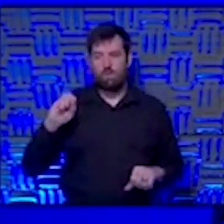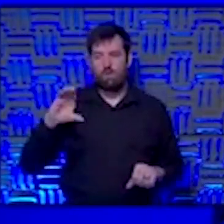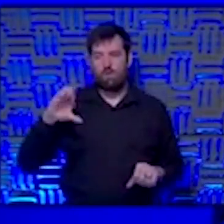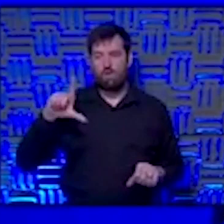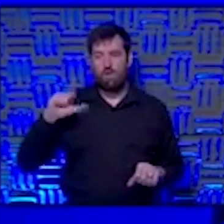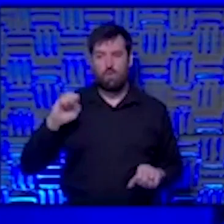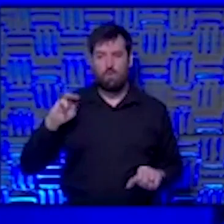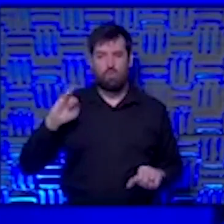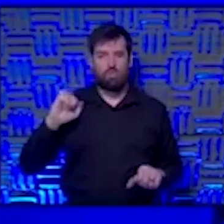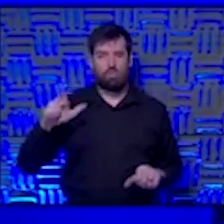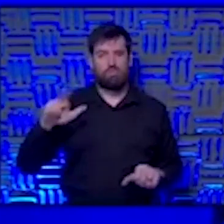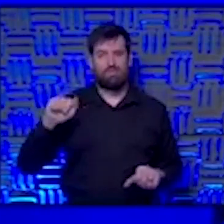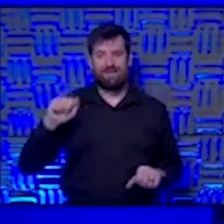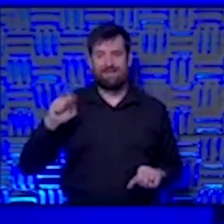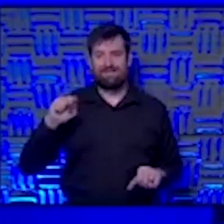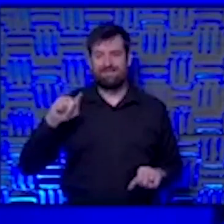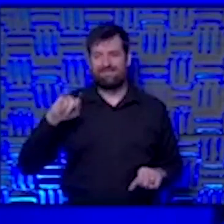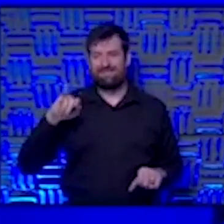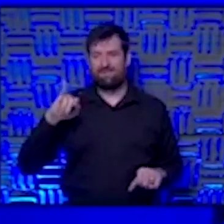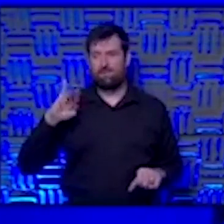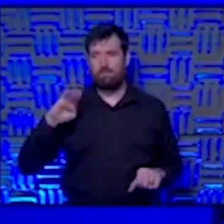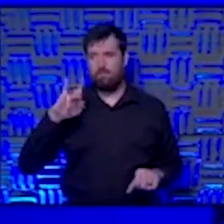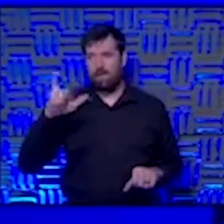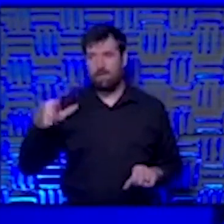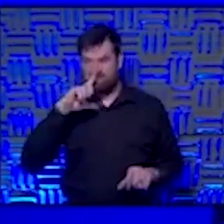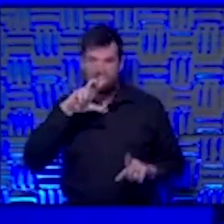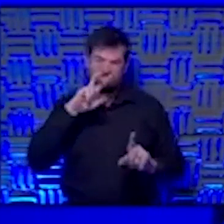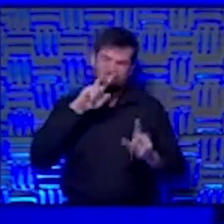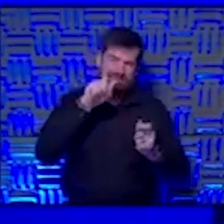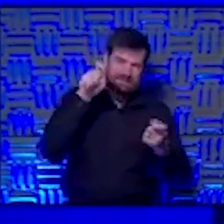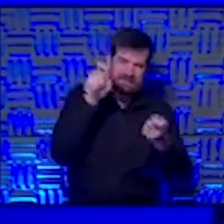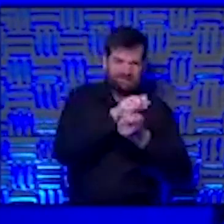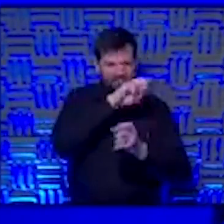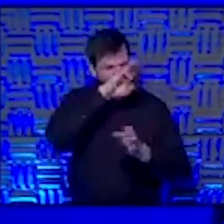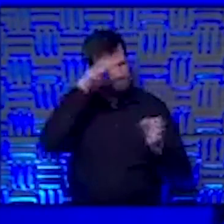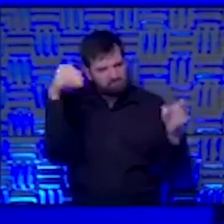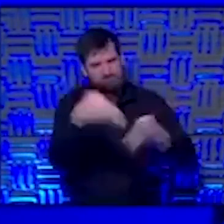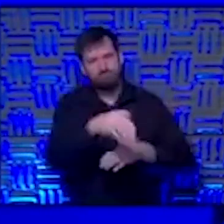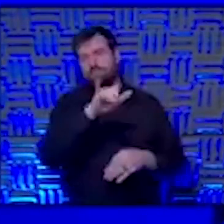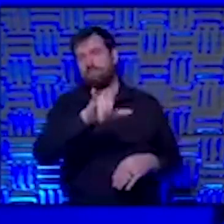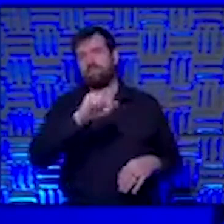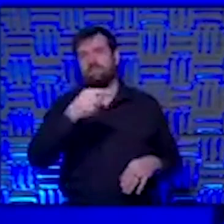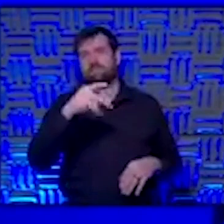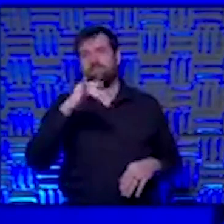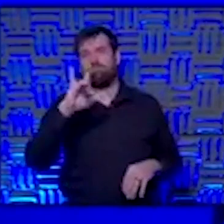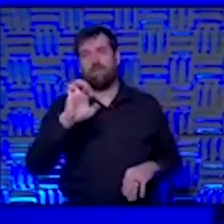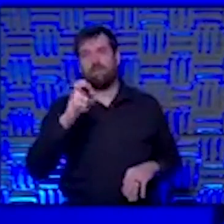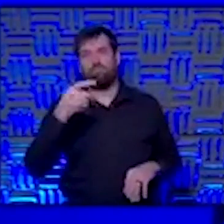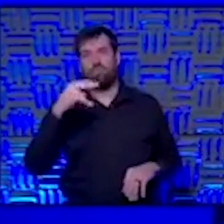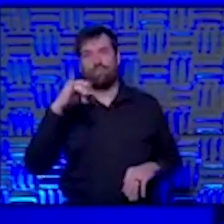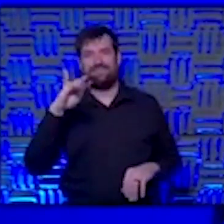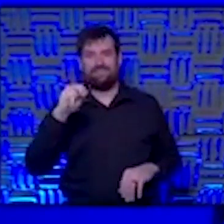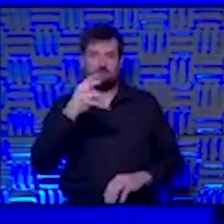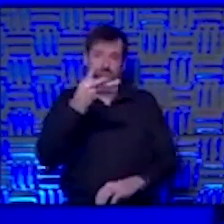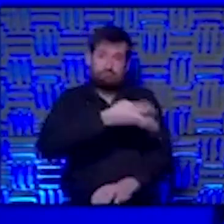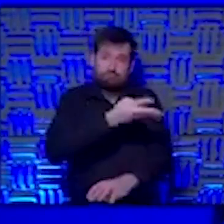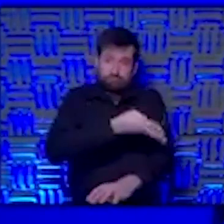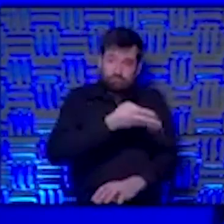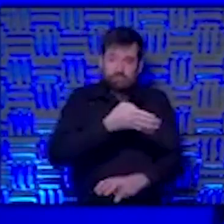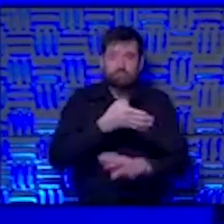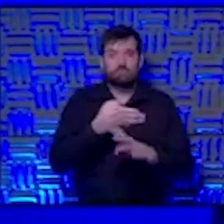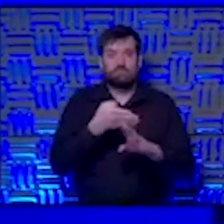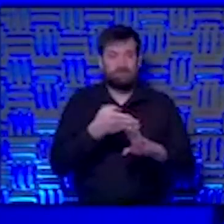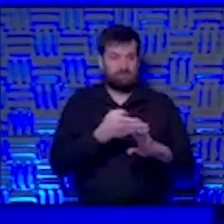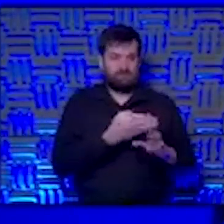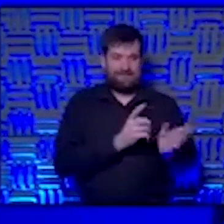type of antibody that is directed against particularly the spike protein. You get that infused within 7 days of